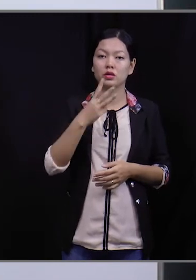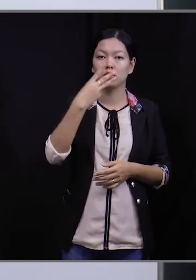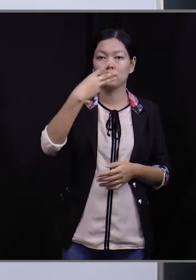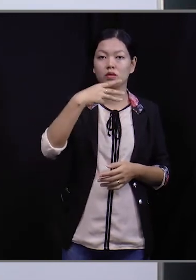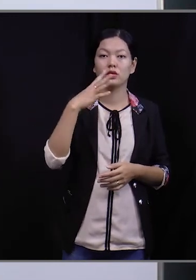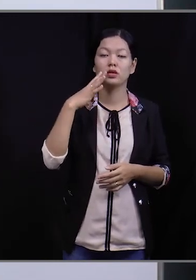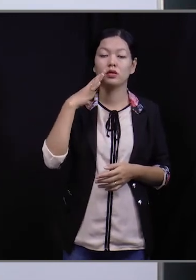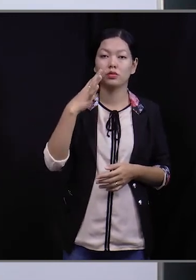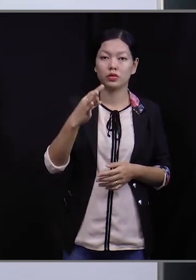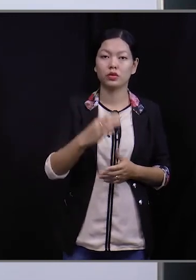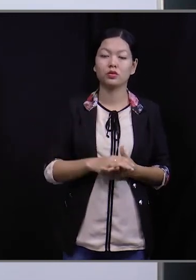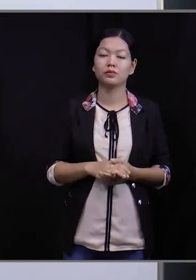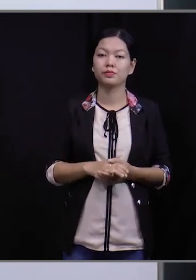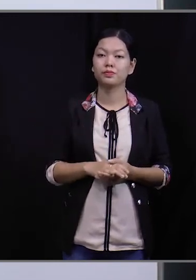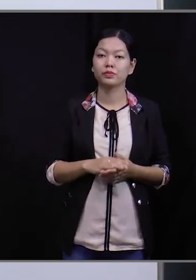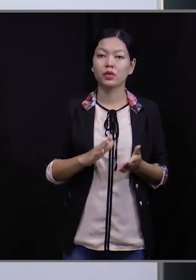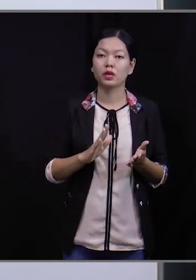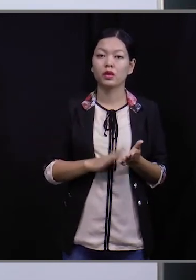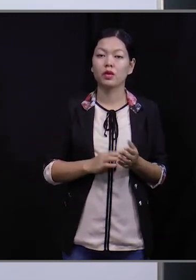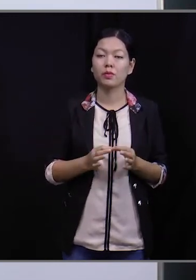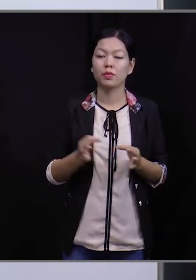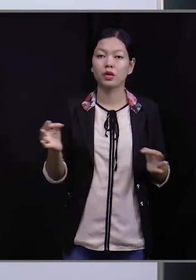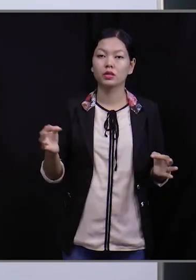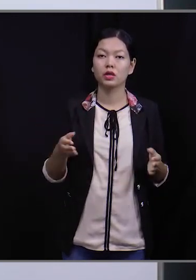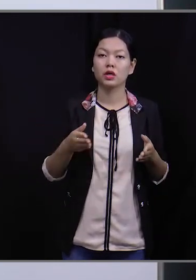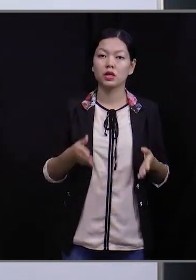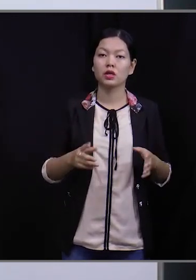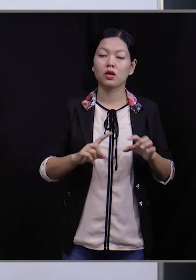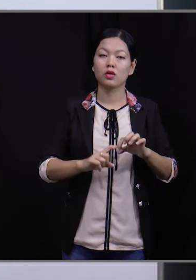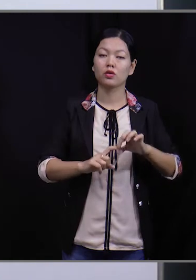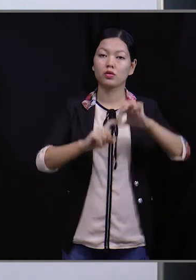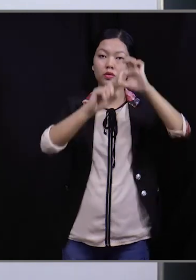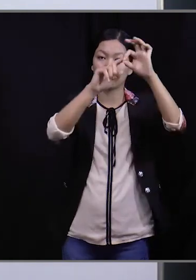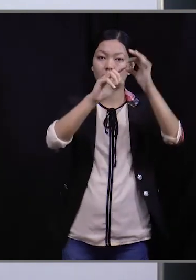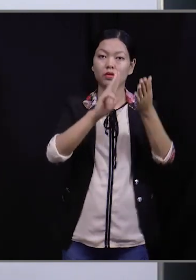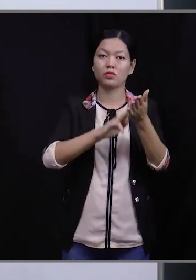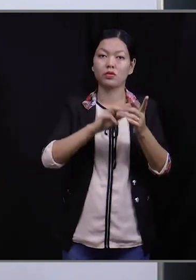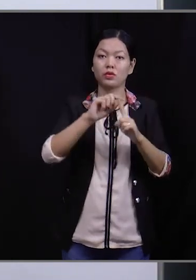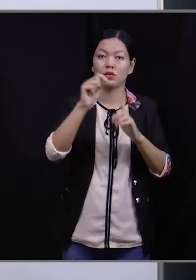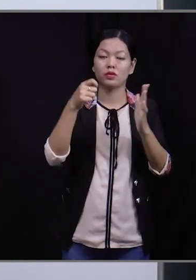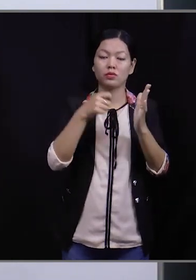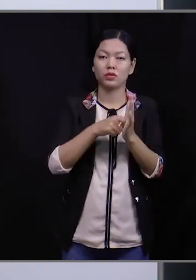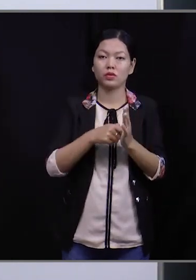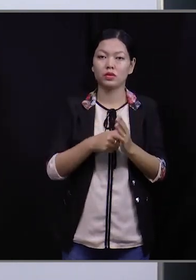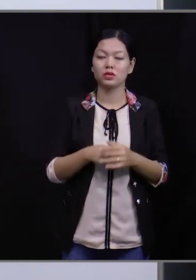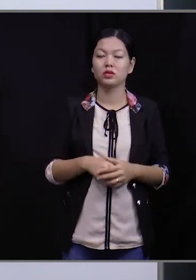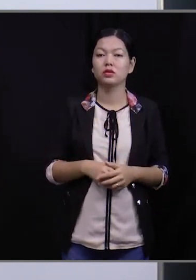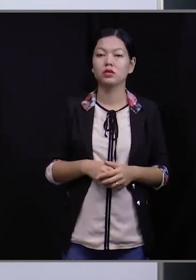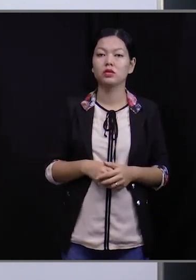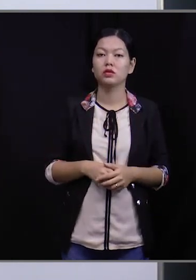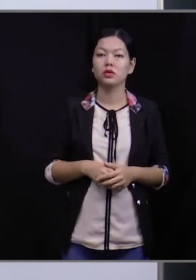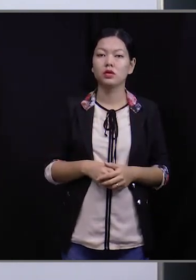have qualitative measures as well. What, number one, margin requirement. To borrow money from commercial